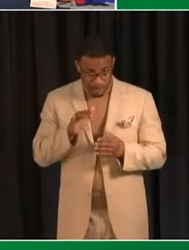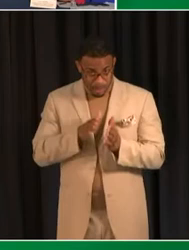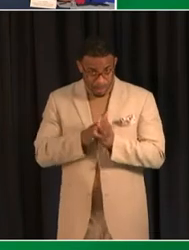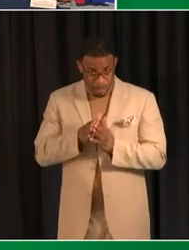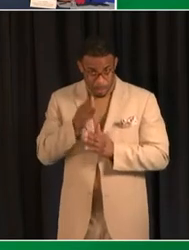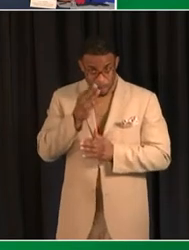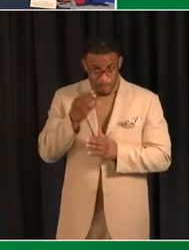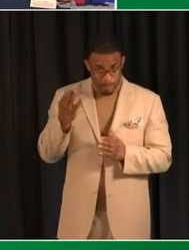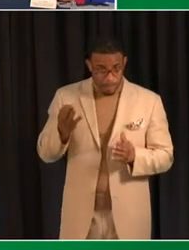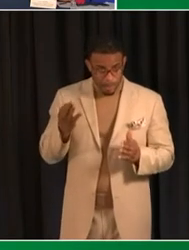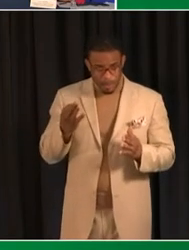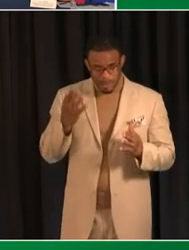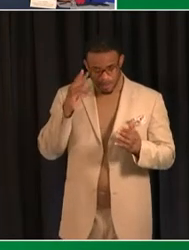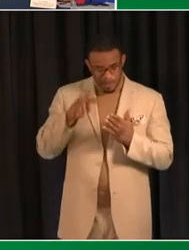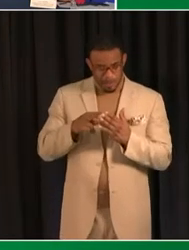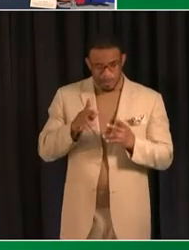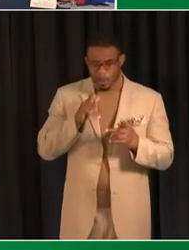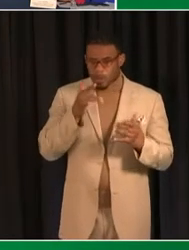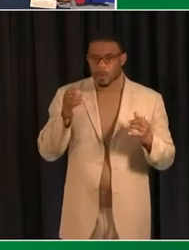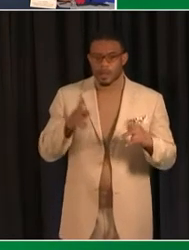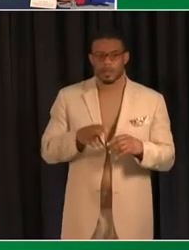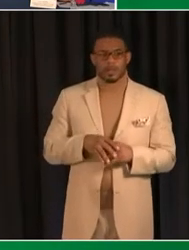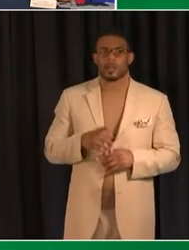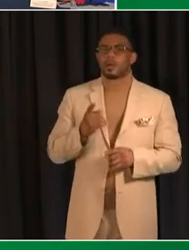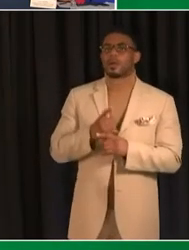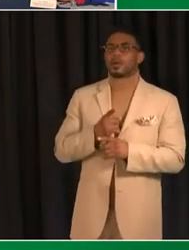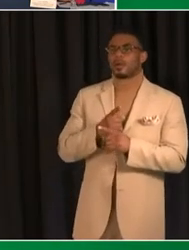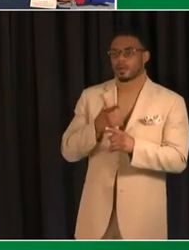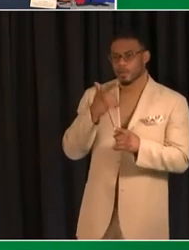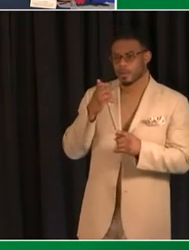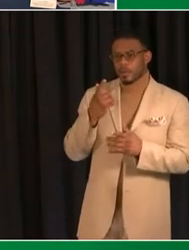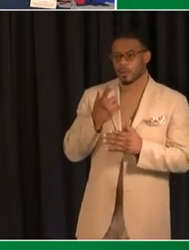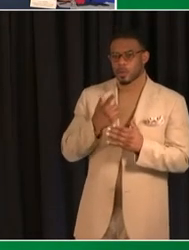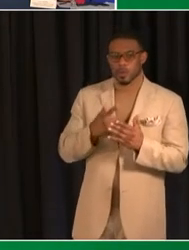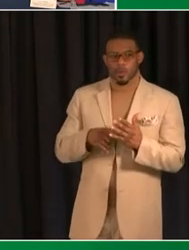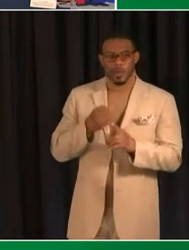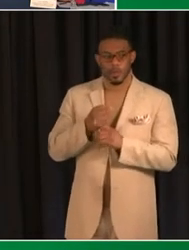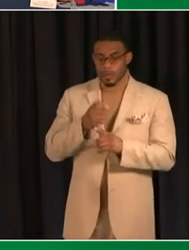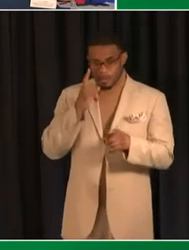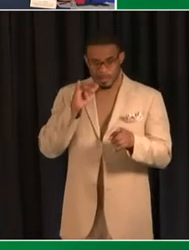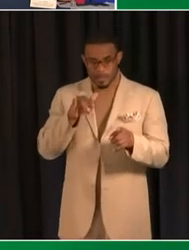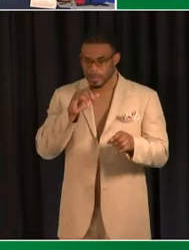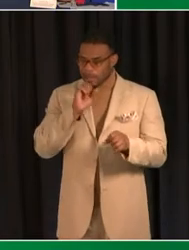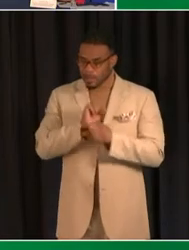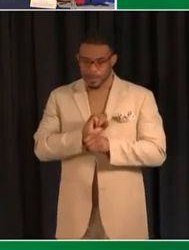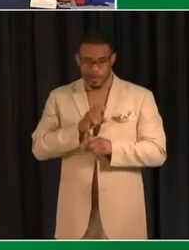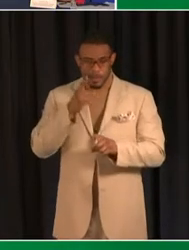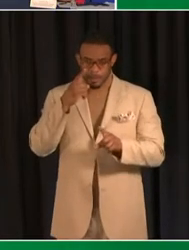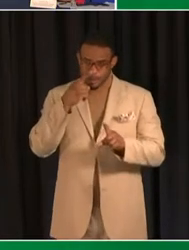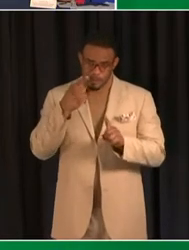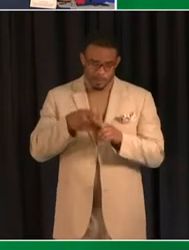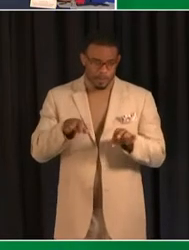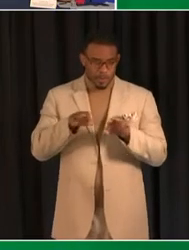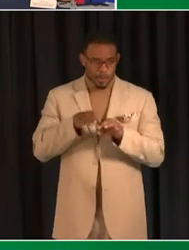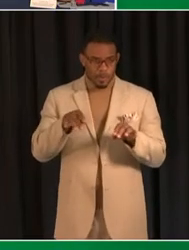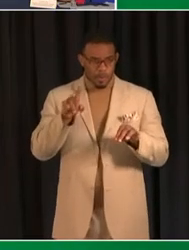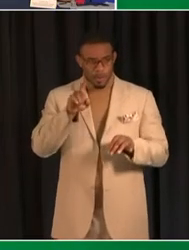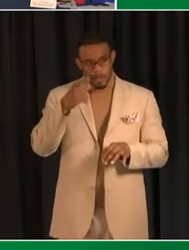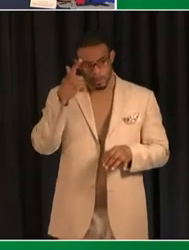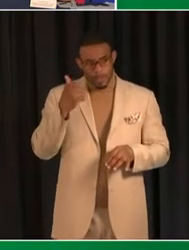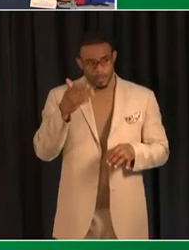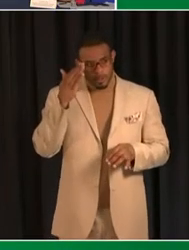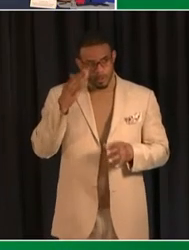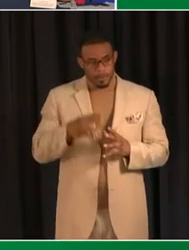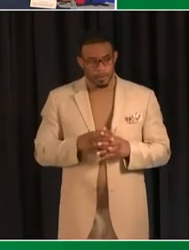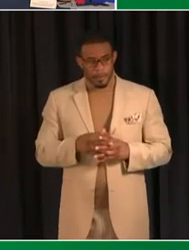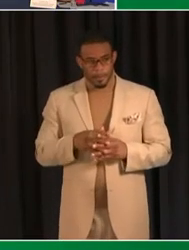sort of incentive on Monday and Friday where maybe people don't want to come as much? Right, because so what I'm are the throw impacts? That out to No, I think that's absolutely a critical